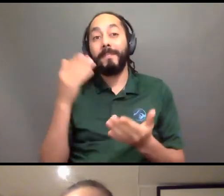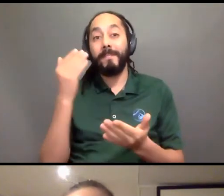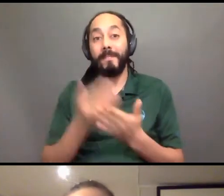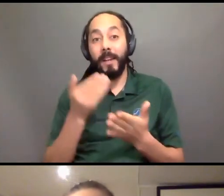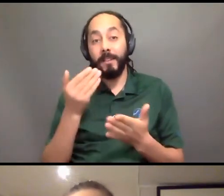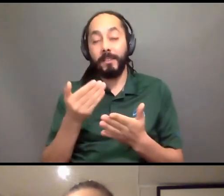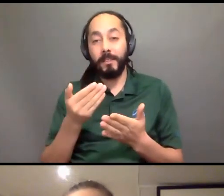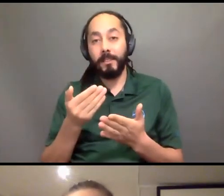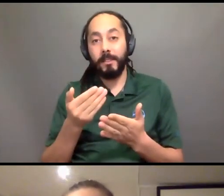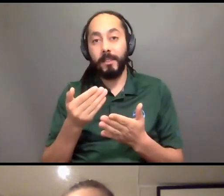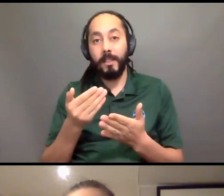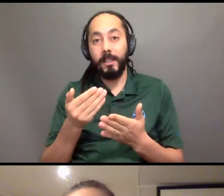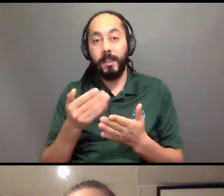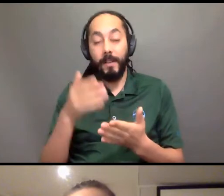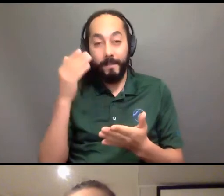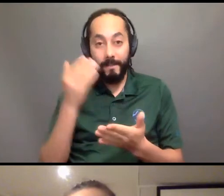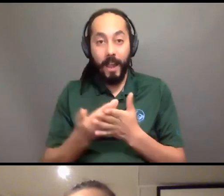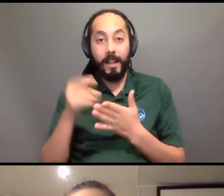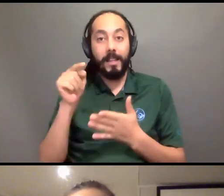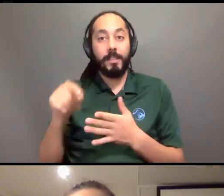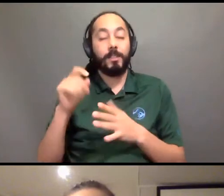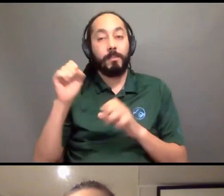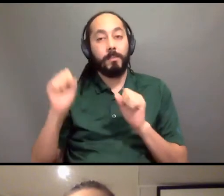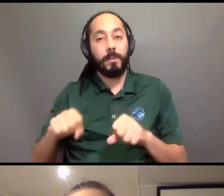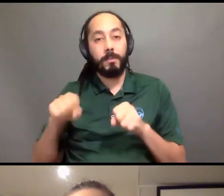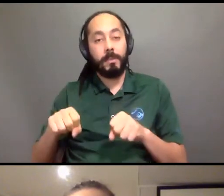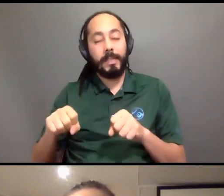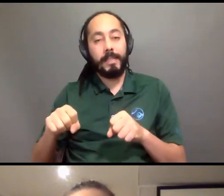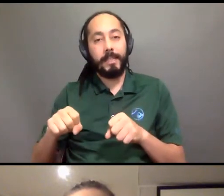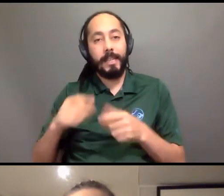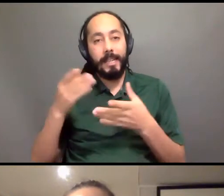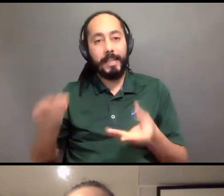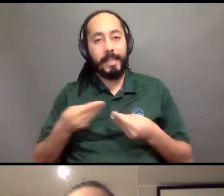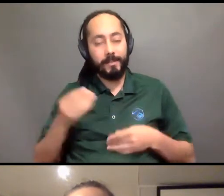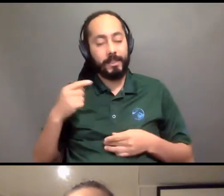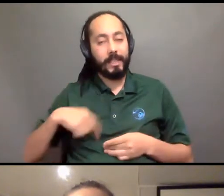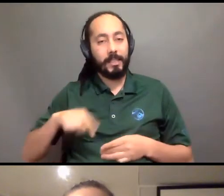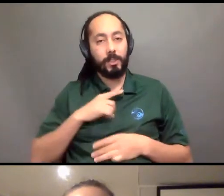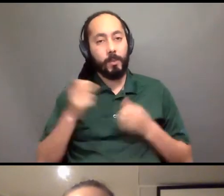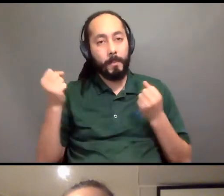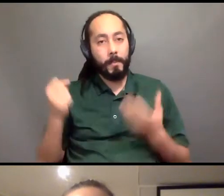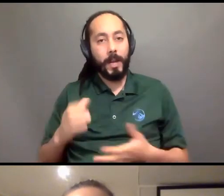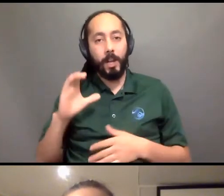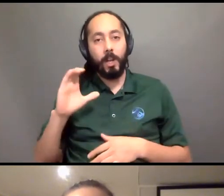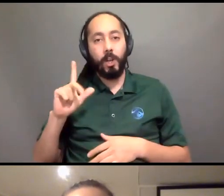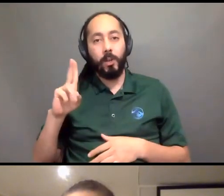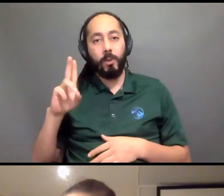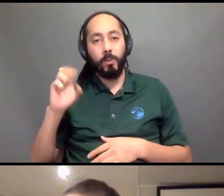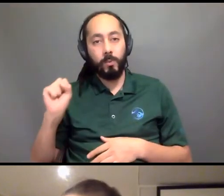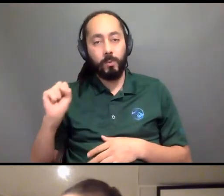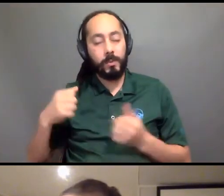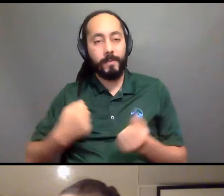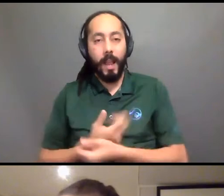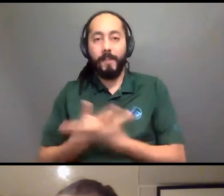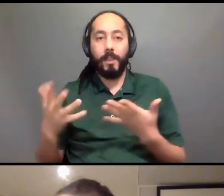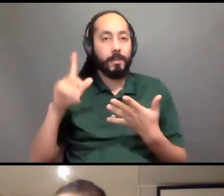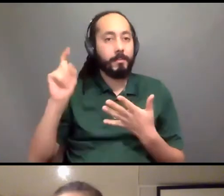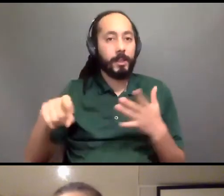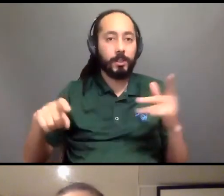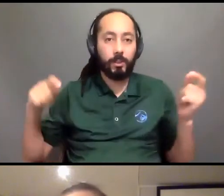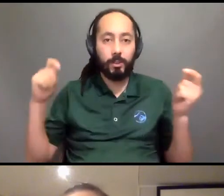this possibility gives us so many clues to everything that have to change. For